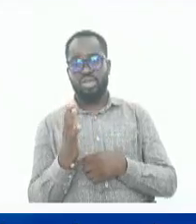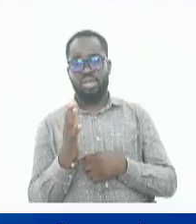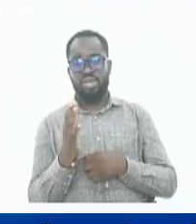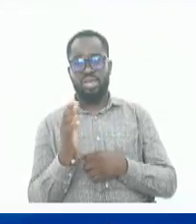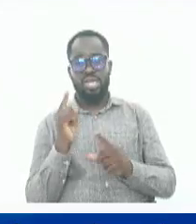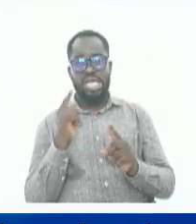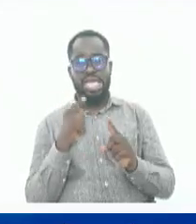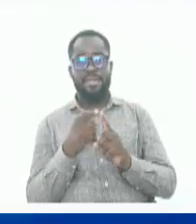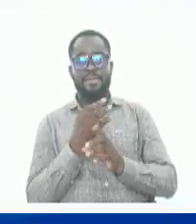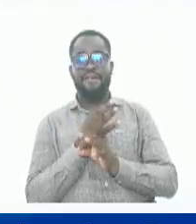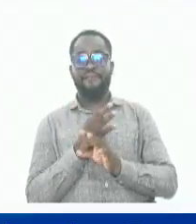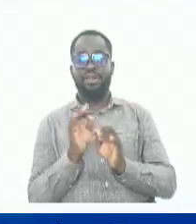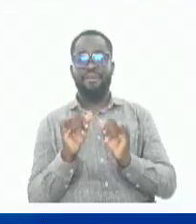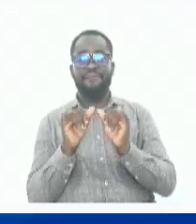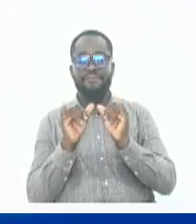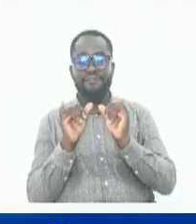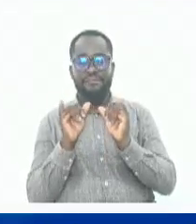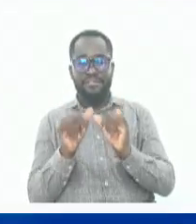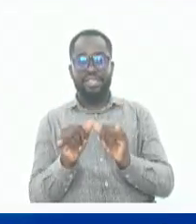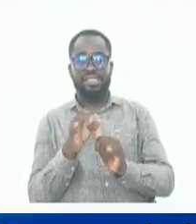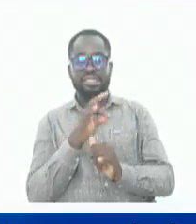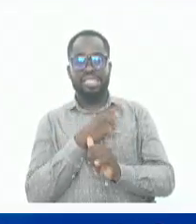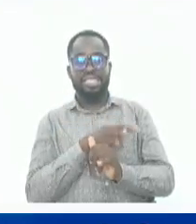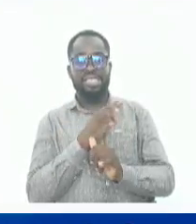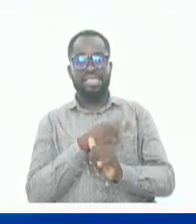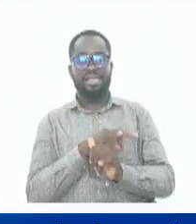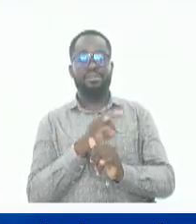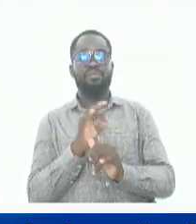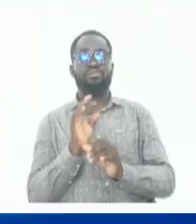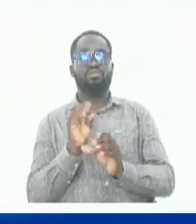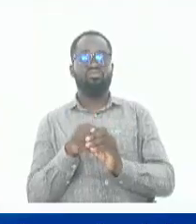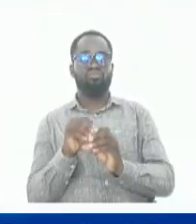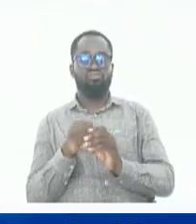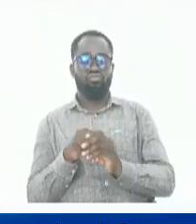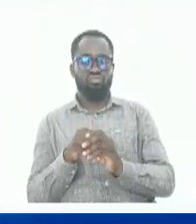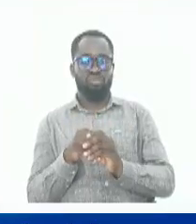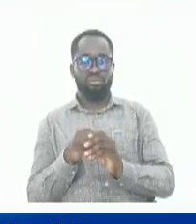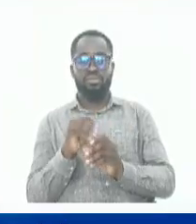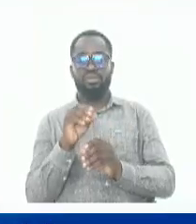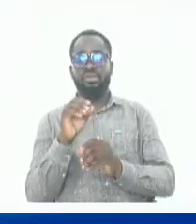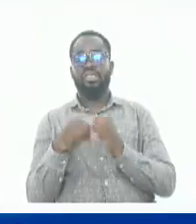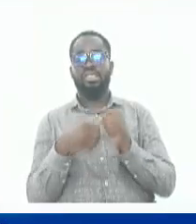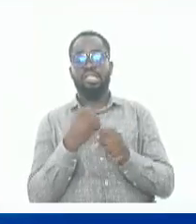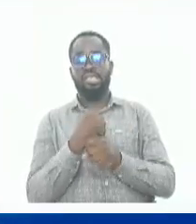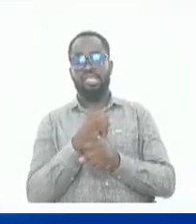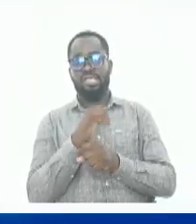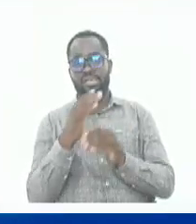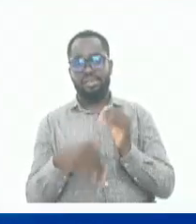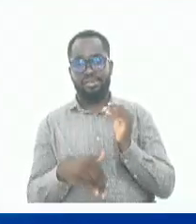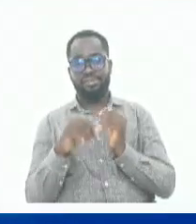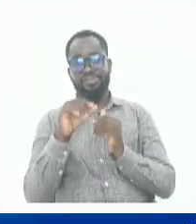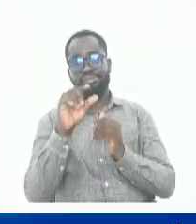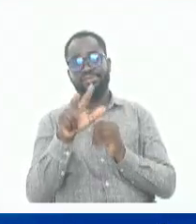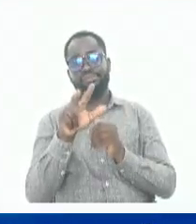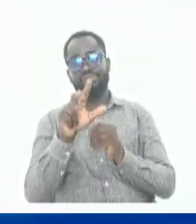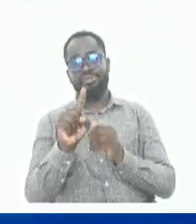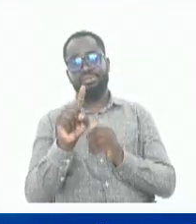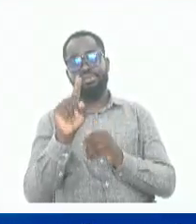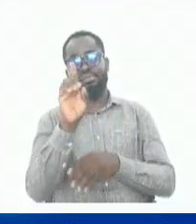AIM Freedom Fixed Income Trust for the year ended 31st day of December 2024.